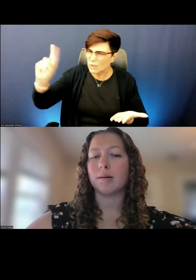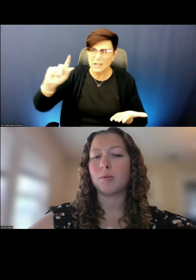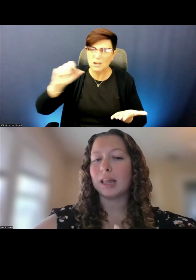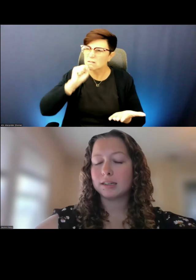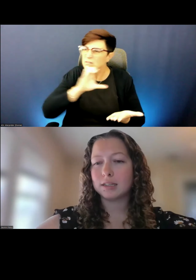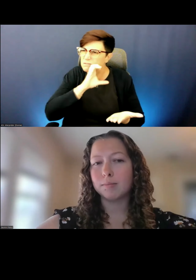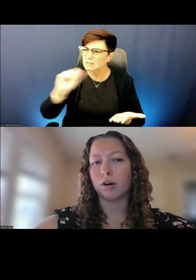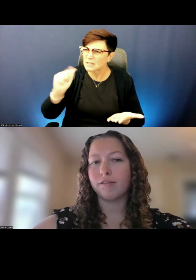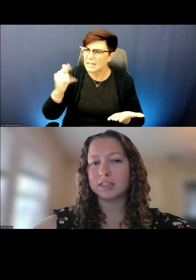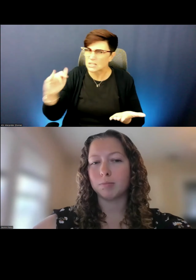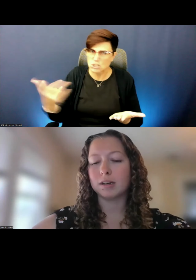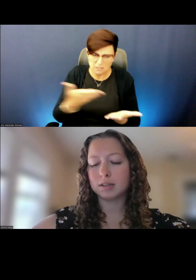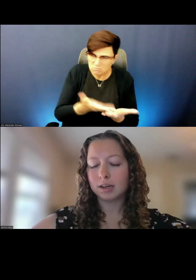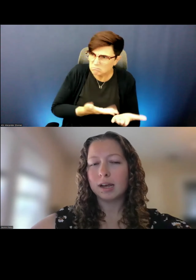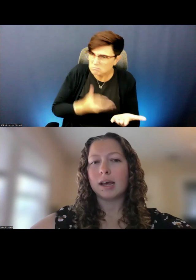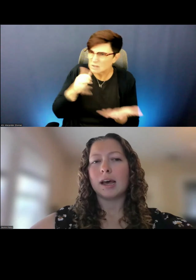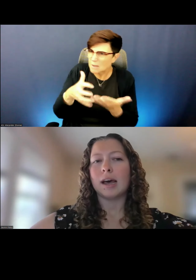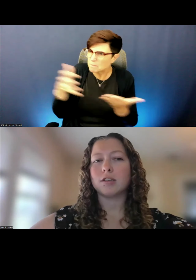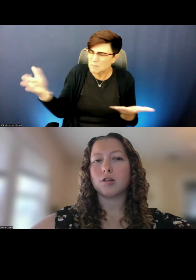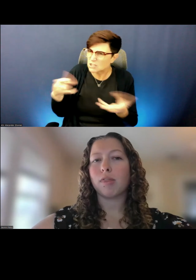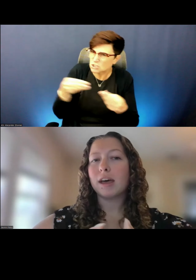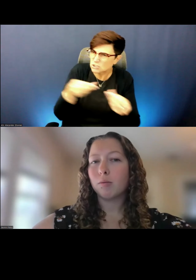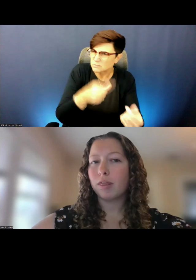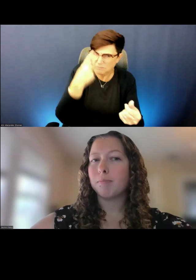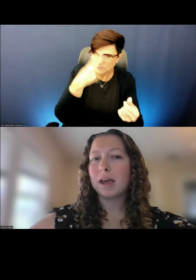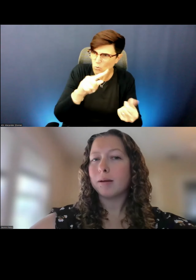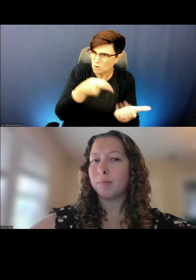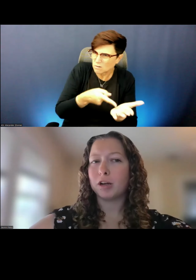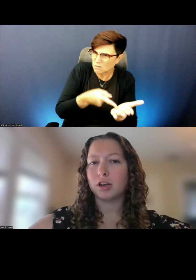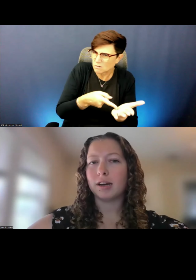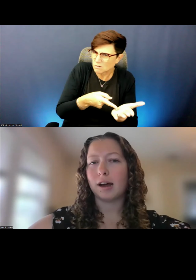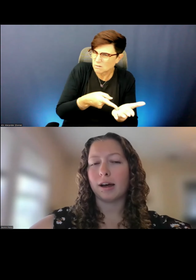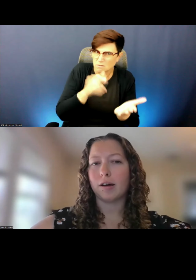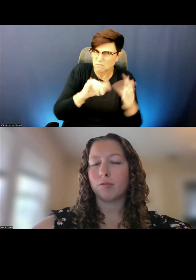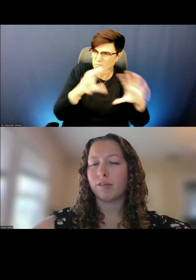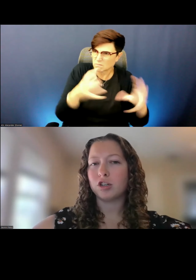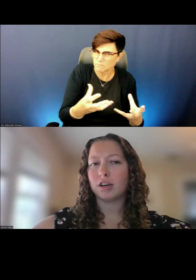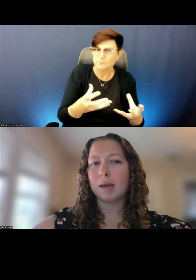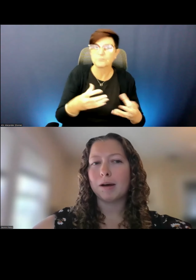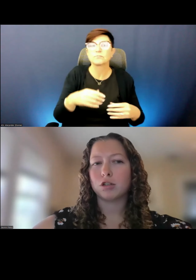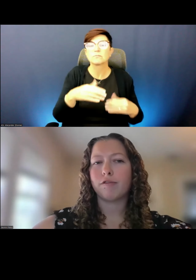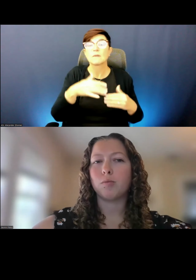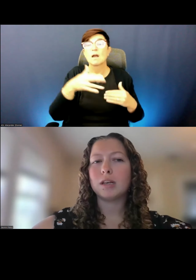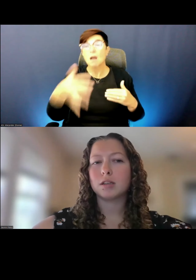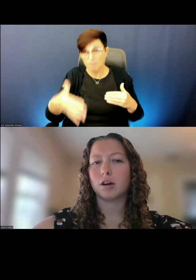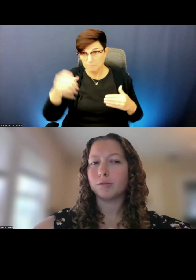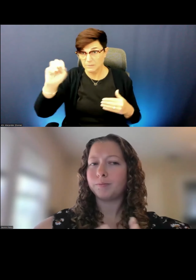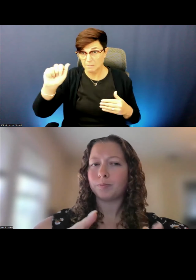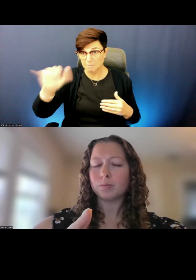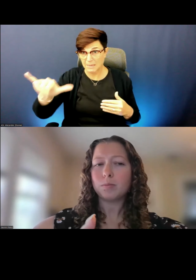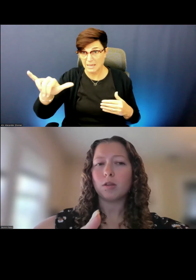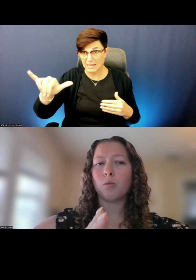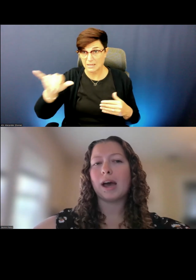priorities. We'd like to see more investment. And so then when the May budget revision came out just a few weeks